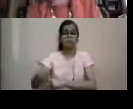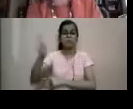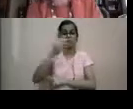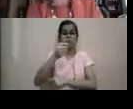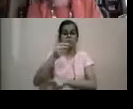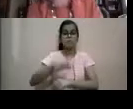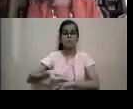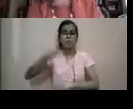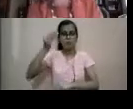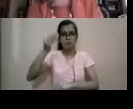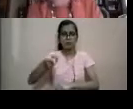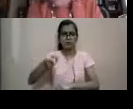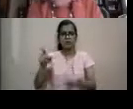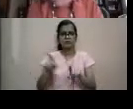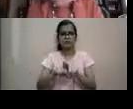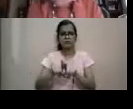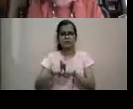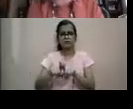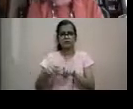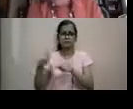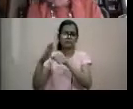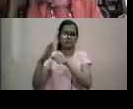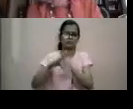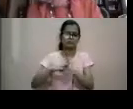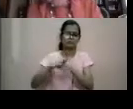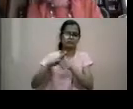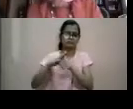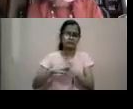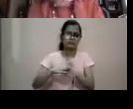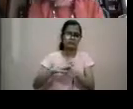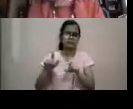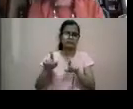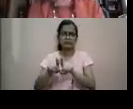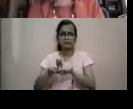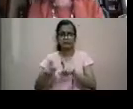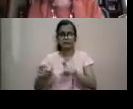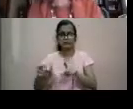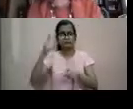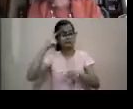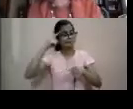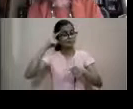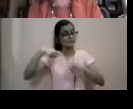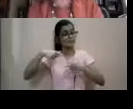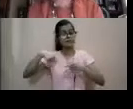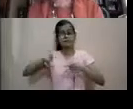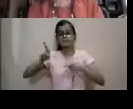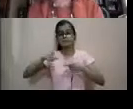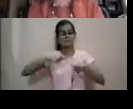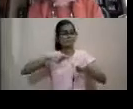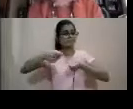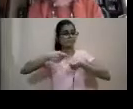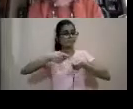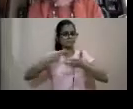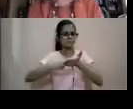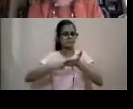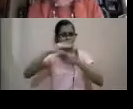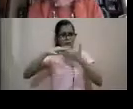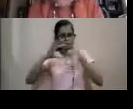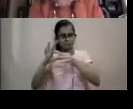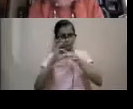asymmetric relationship of dependency who gets to decide whether the relationship remains intact.